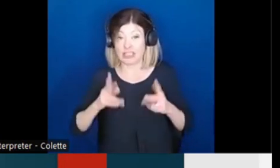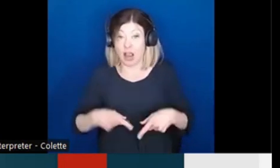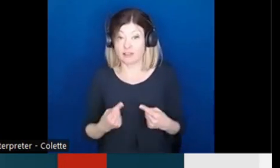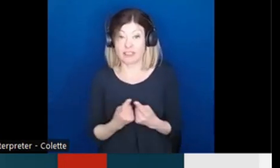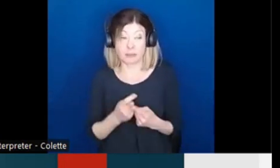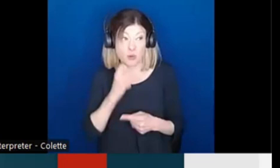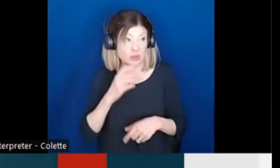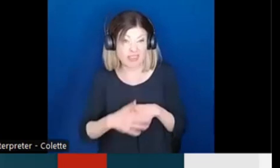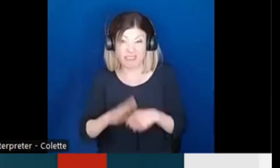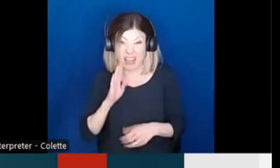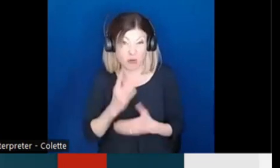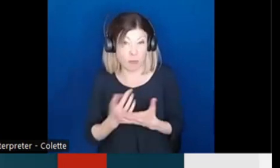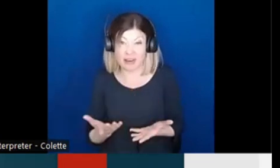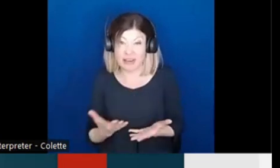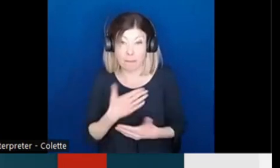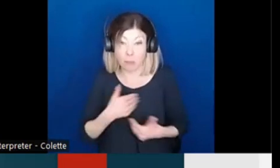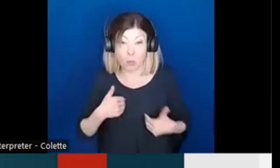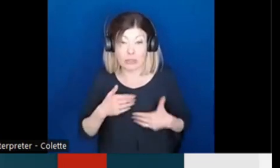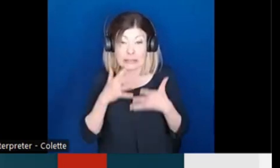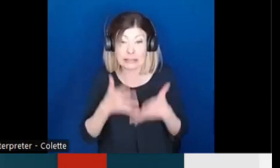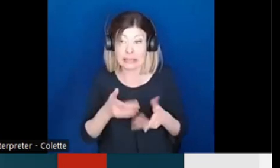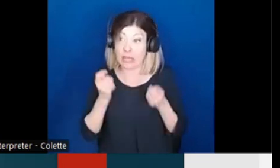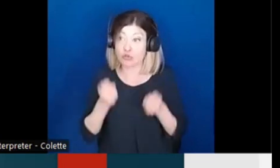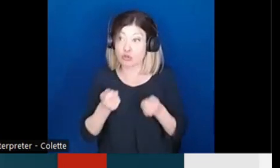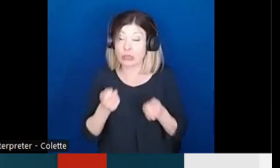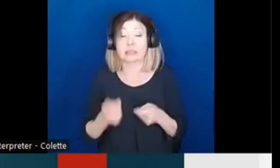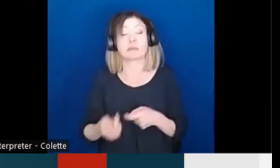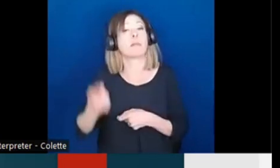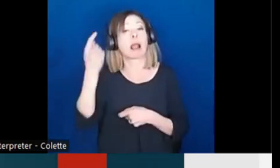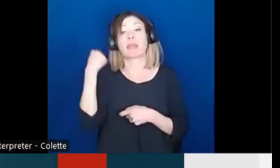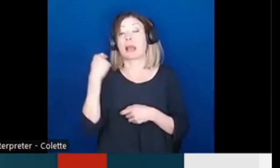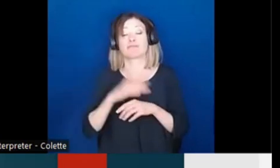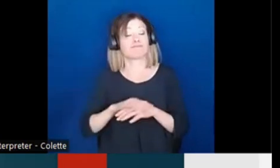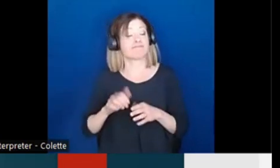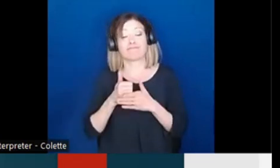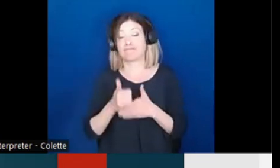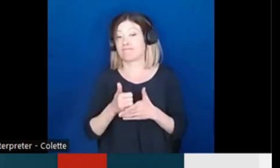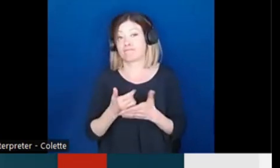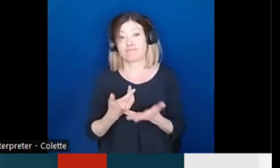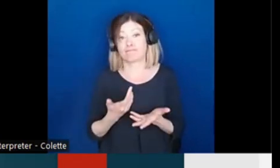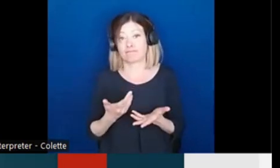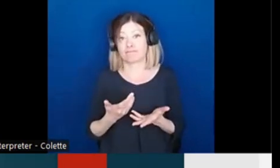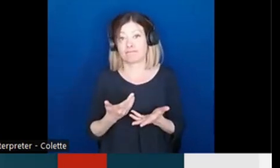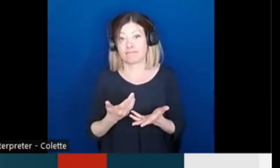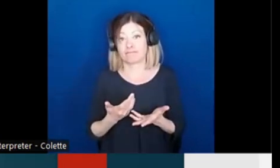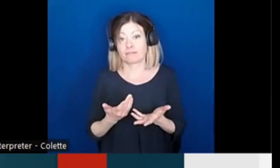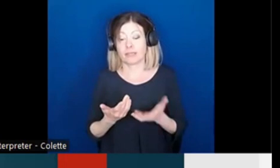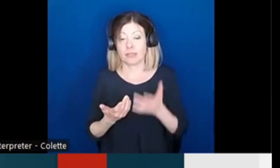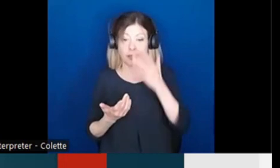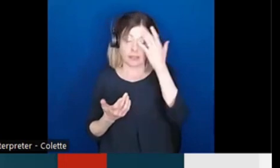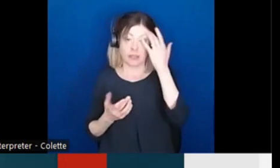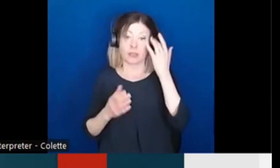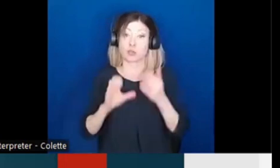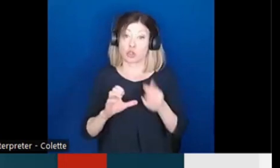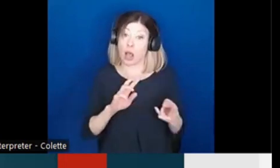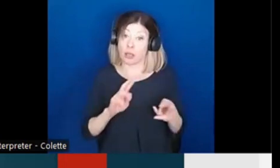severe morning sickness, can be treated. It couldn't in those days. So Charlotte